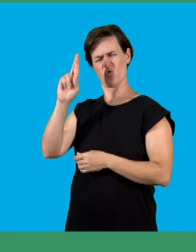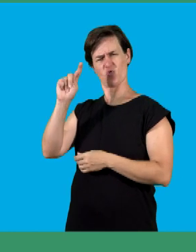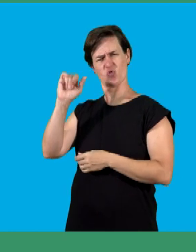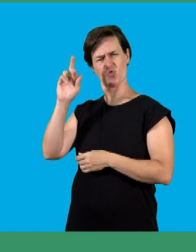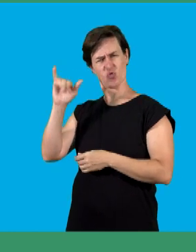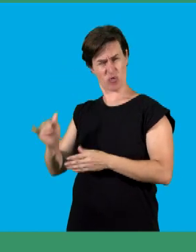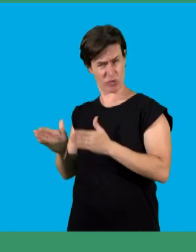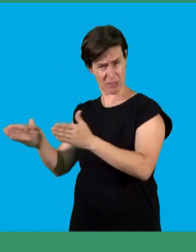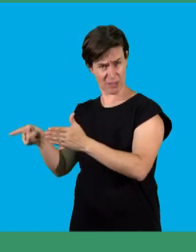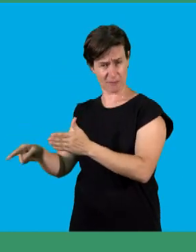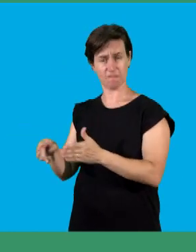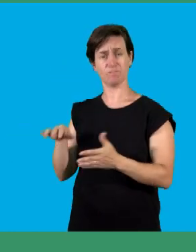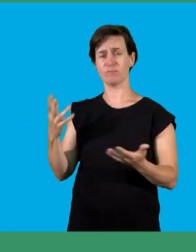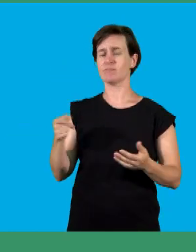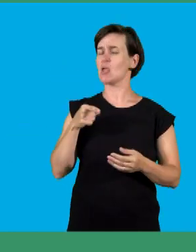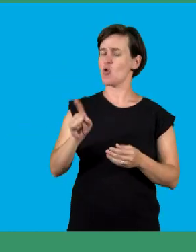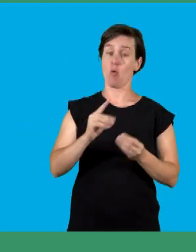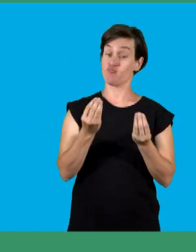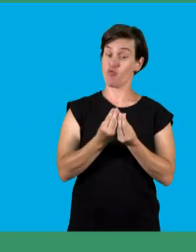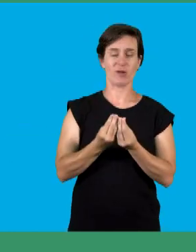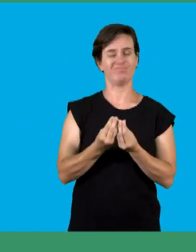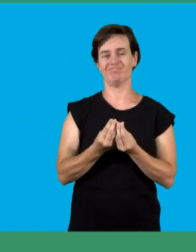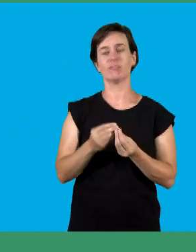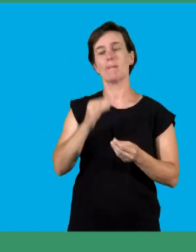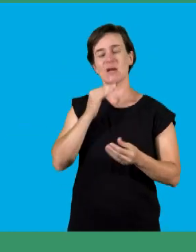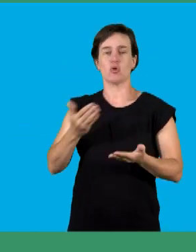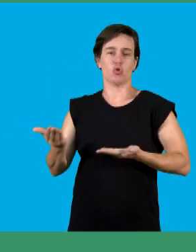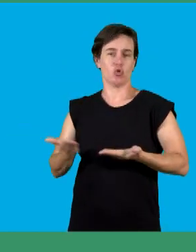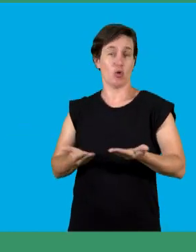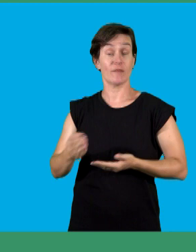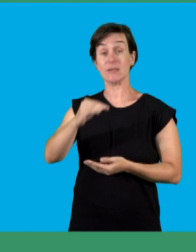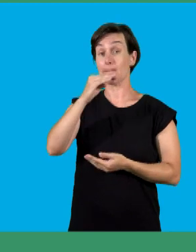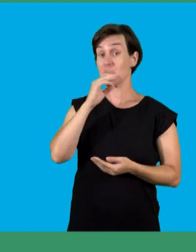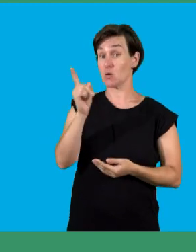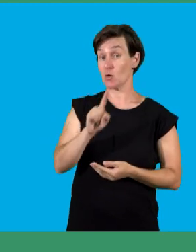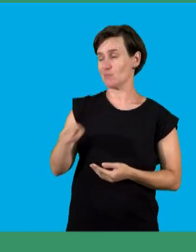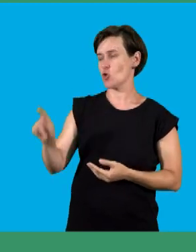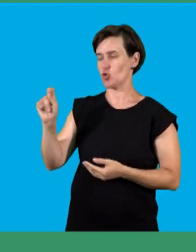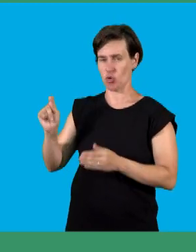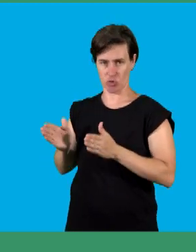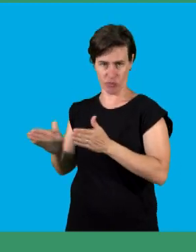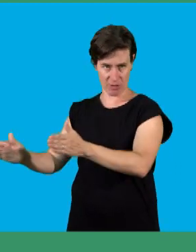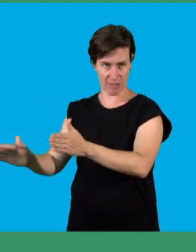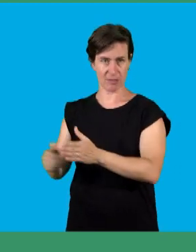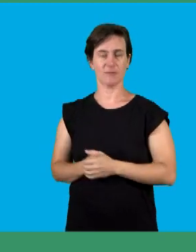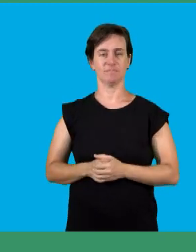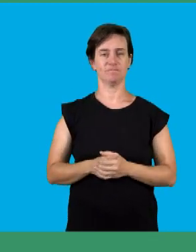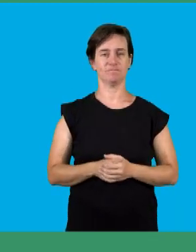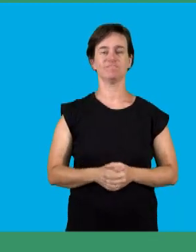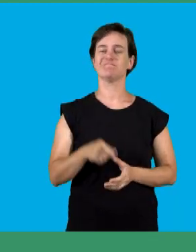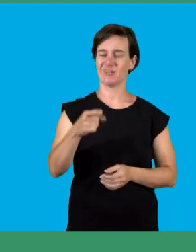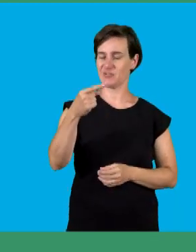not a product, but it's rather a service. So obviously our service sector would be our tertiary